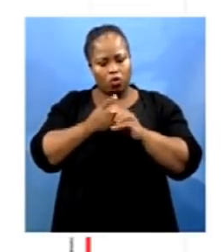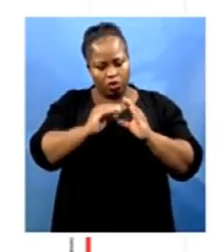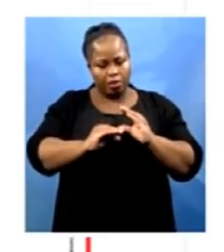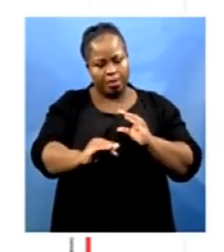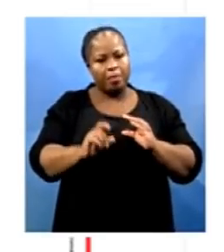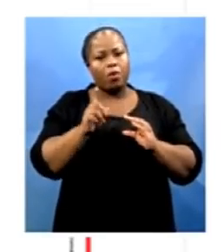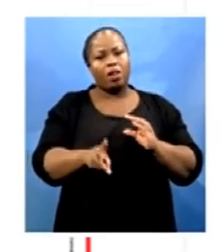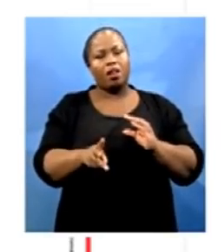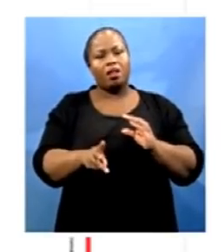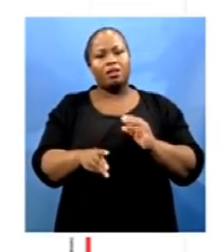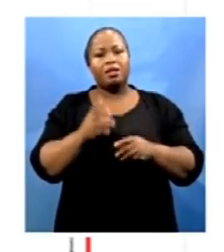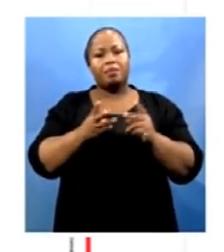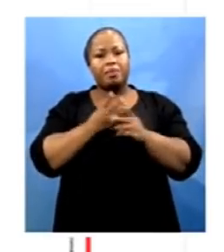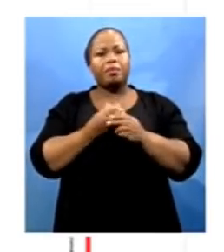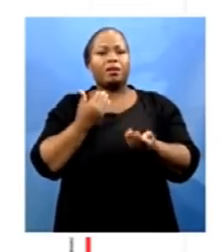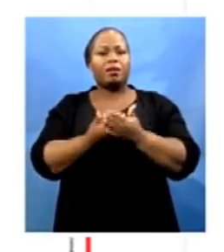their taxable income.